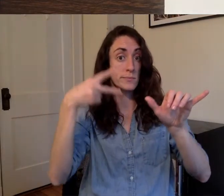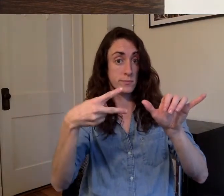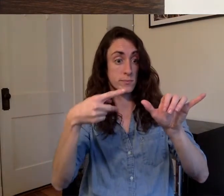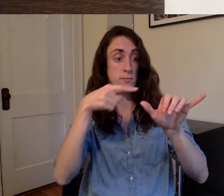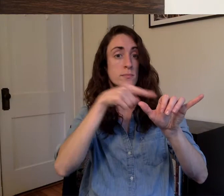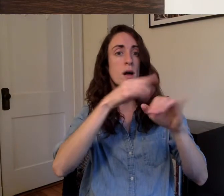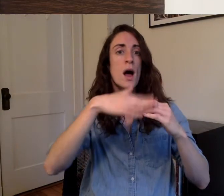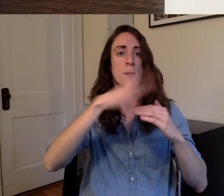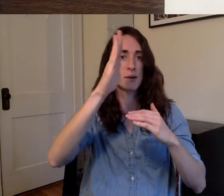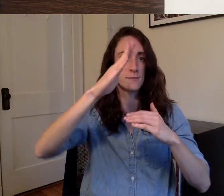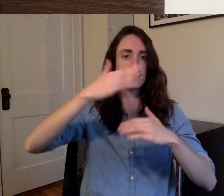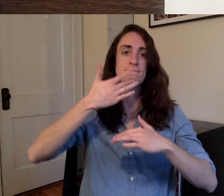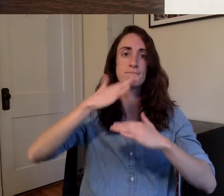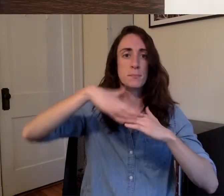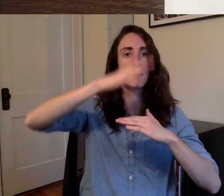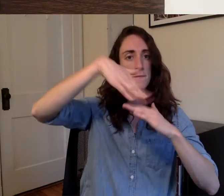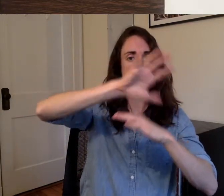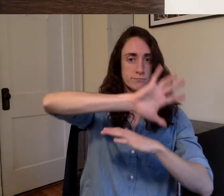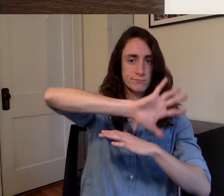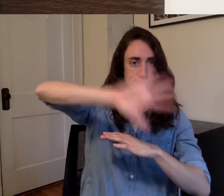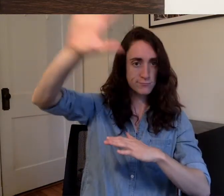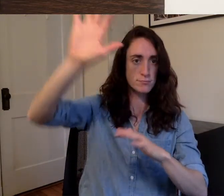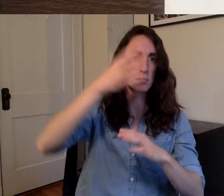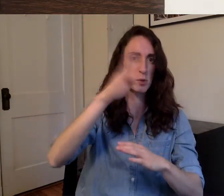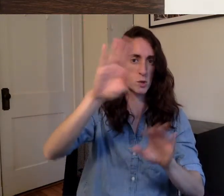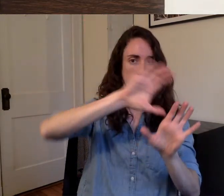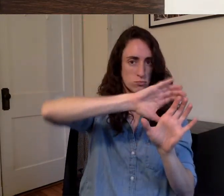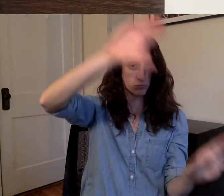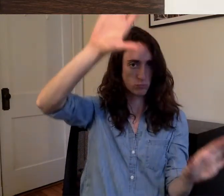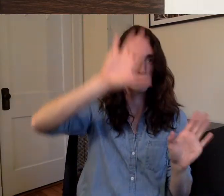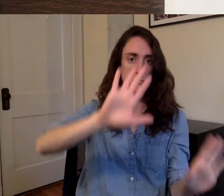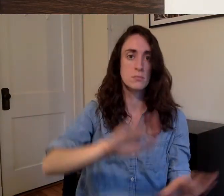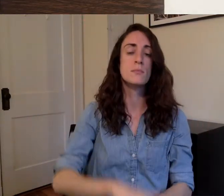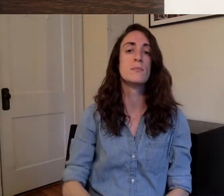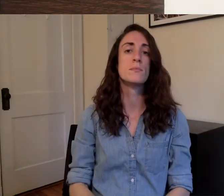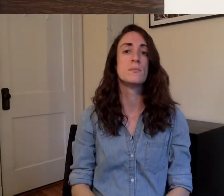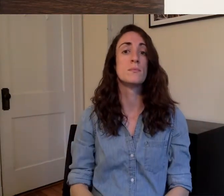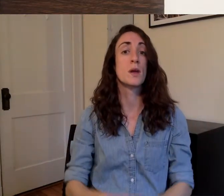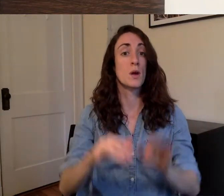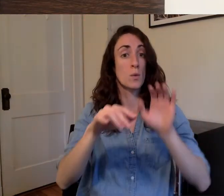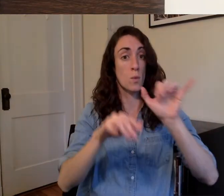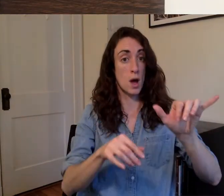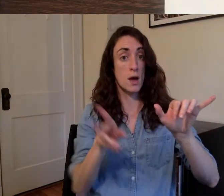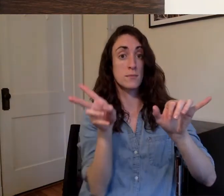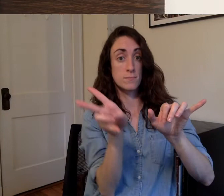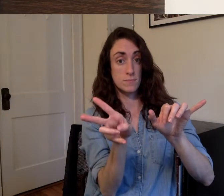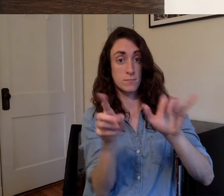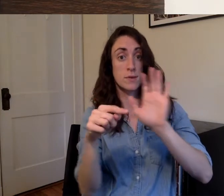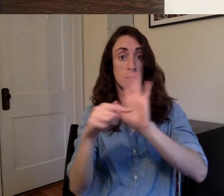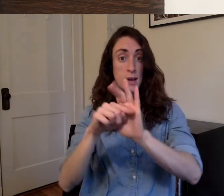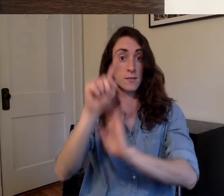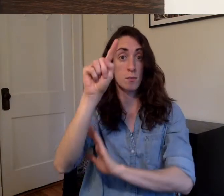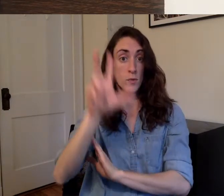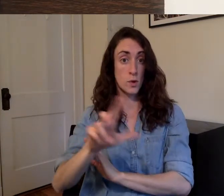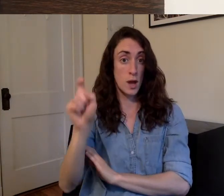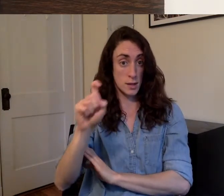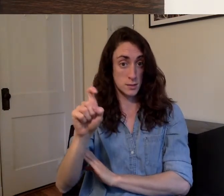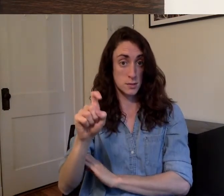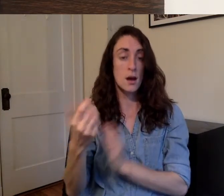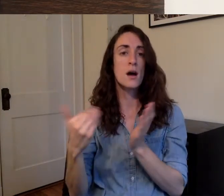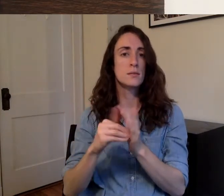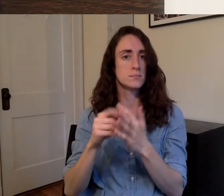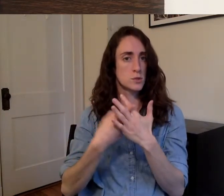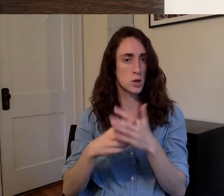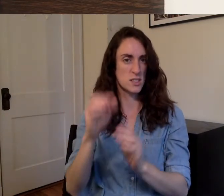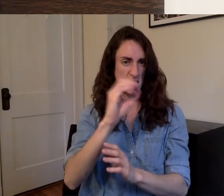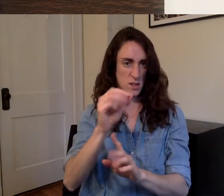line because we've got a greater than or equal to symbol. And then because y is greater than, we're going to color above. And then for